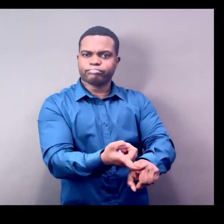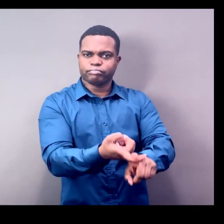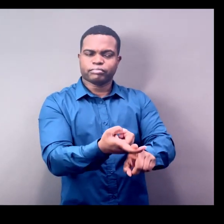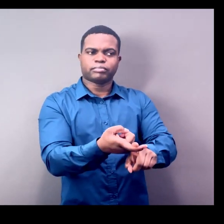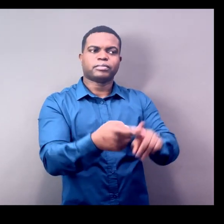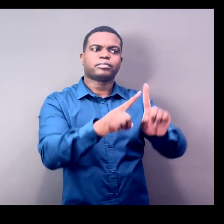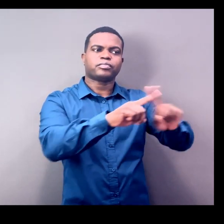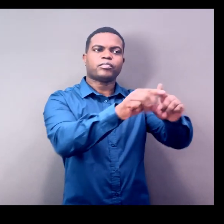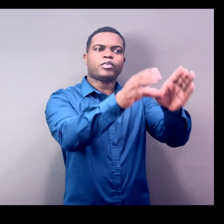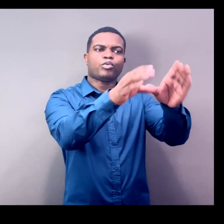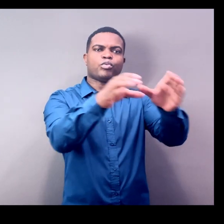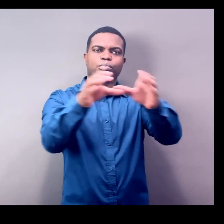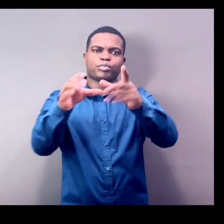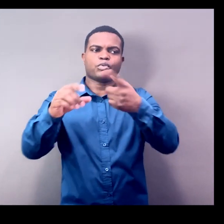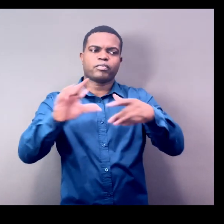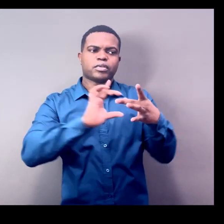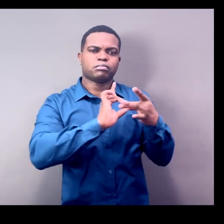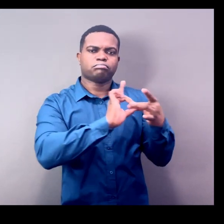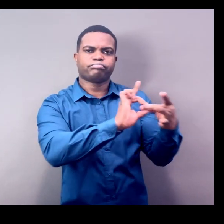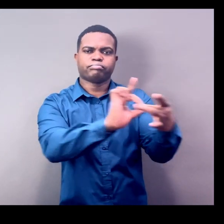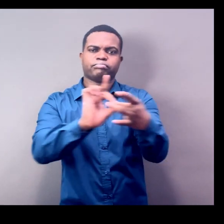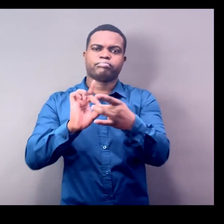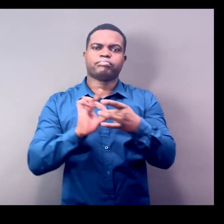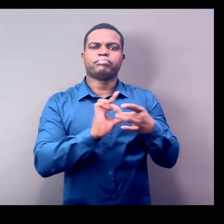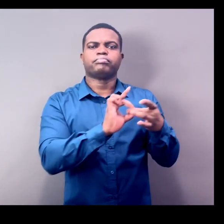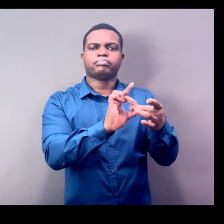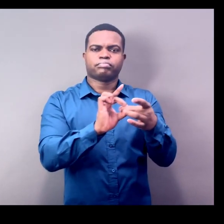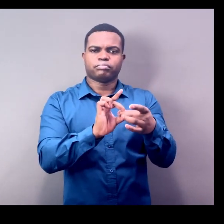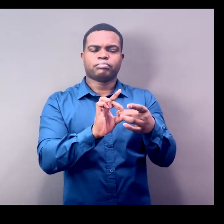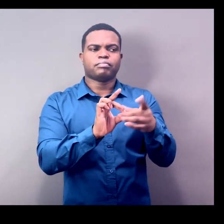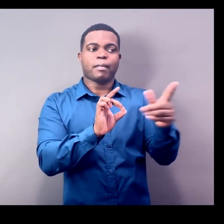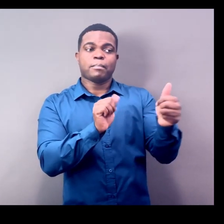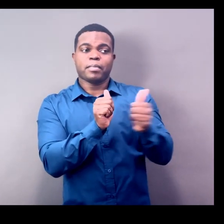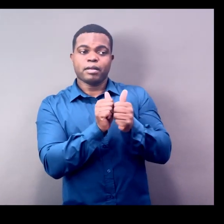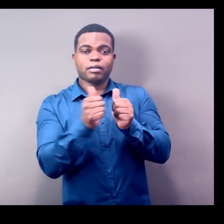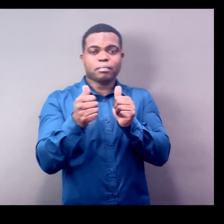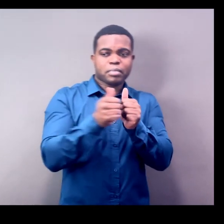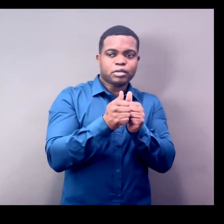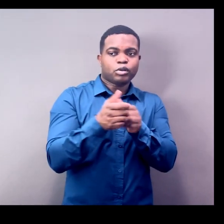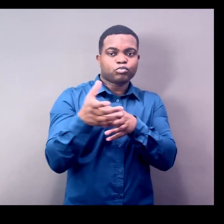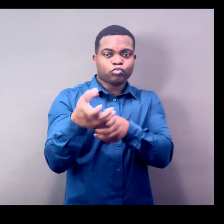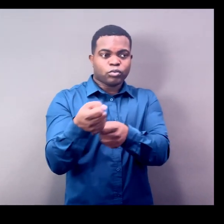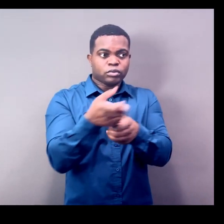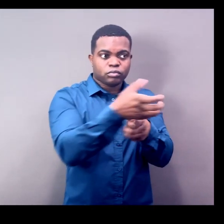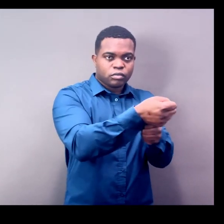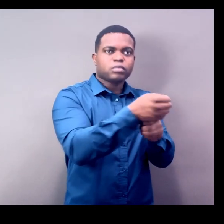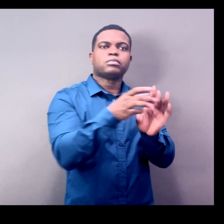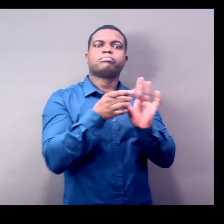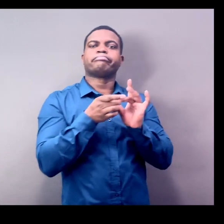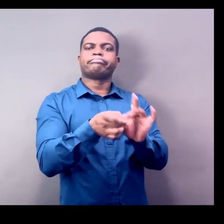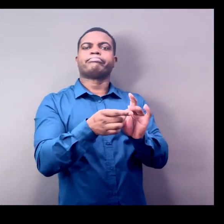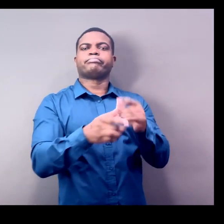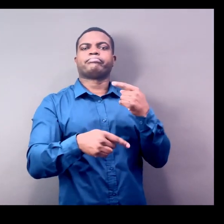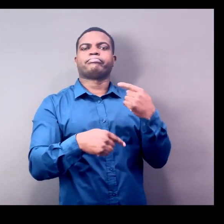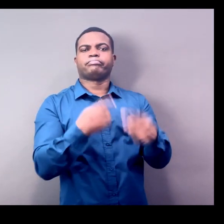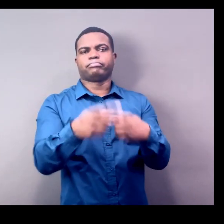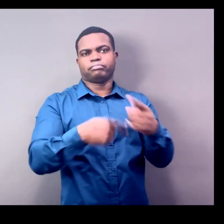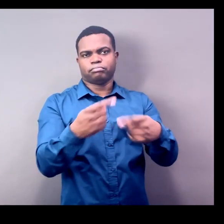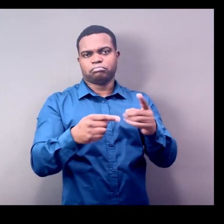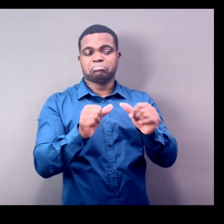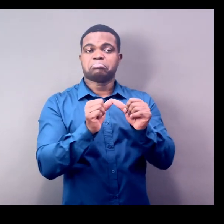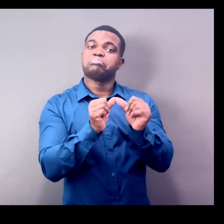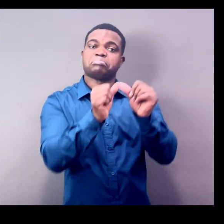among your stakeholders. Your stakeholders could also serve as your partners. I mean, your partners can